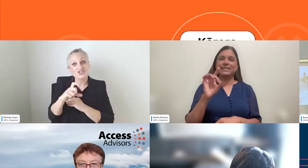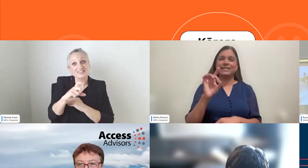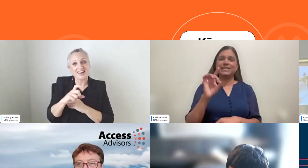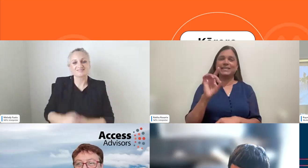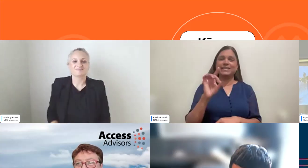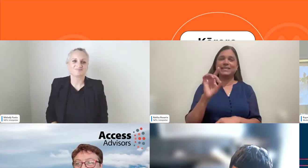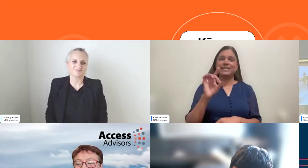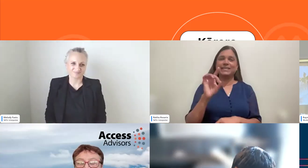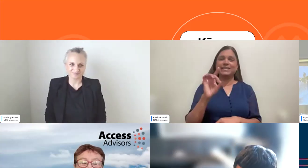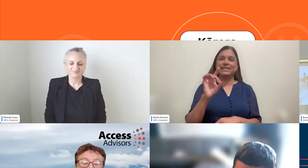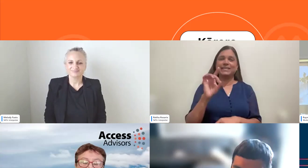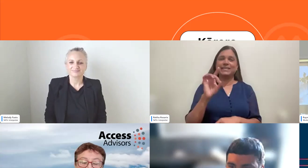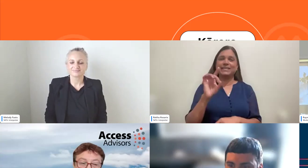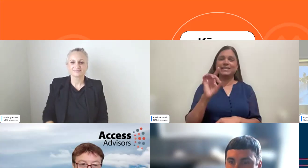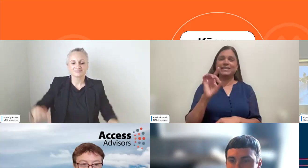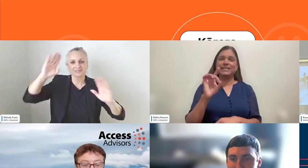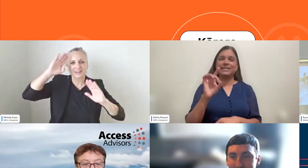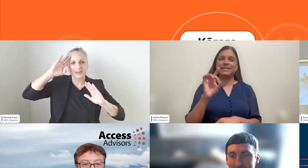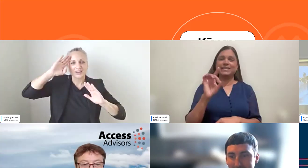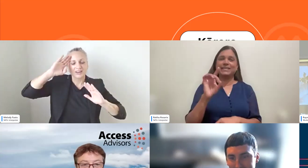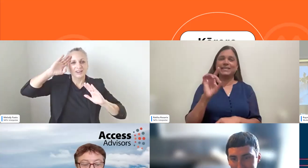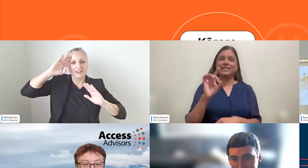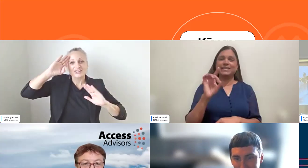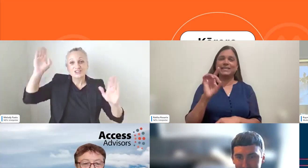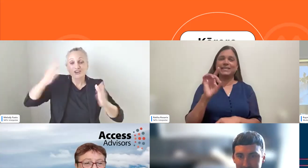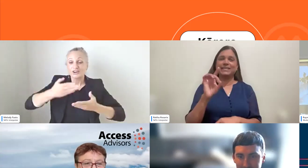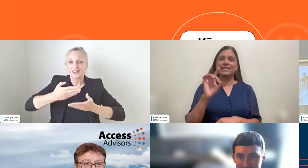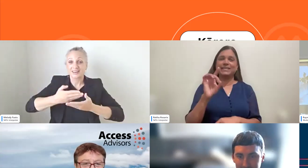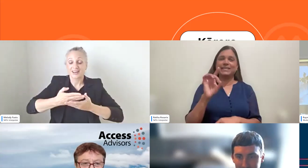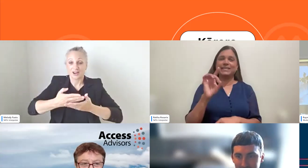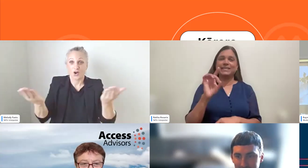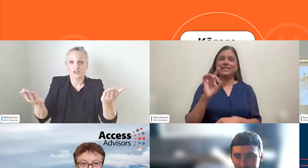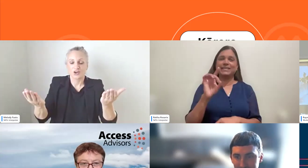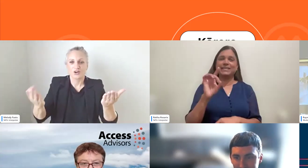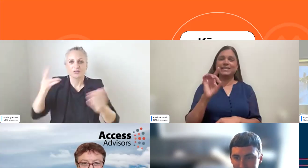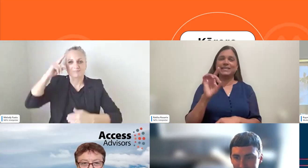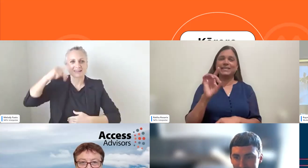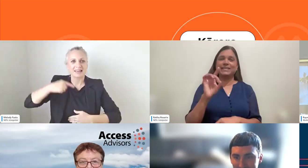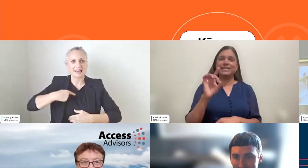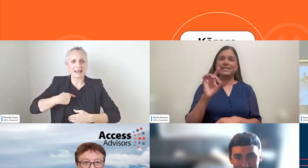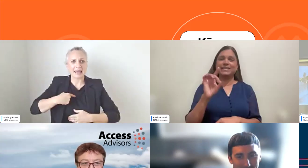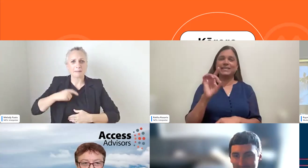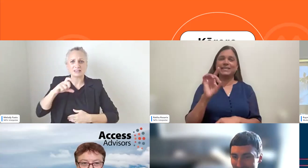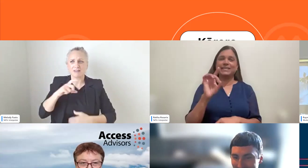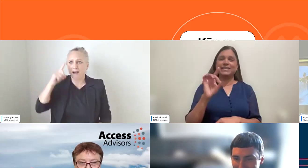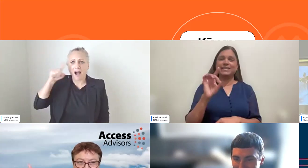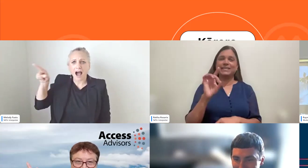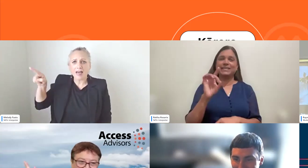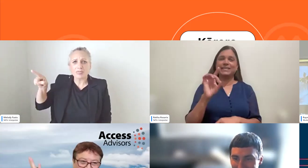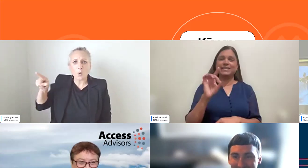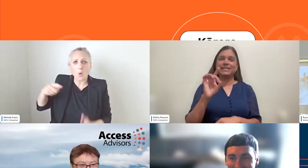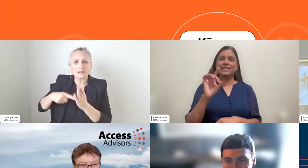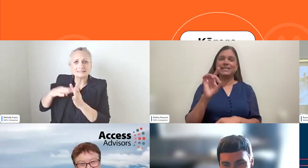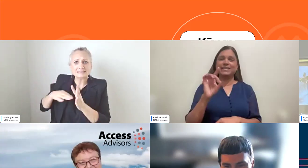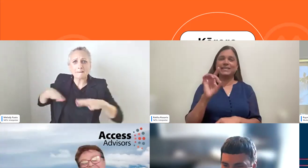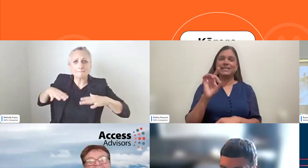Kia ora koutou. I'm Chandra, but I think Tim was supposed to go first. I wasn't prepared to be the first